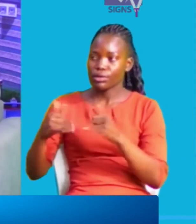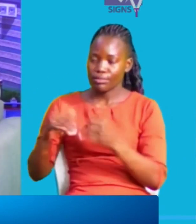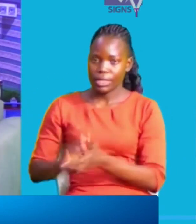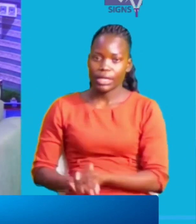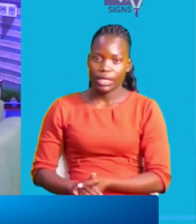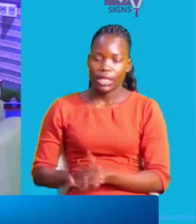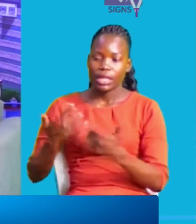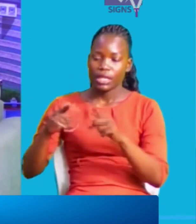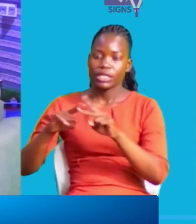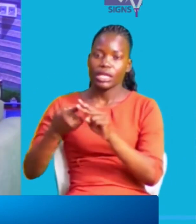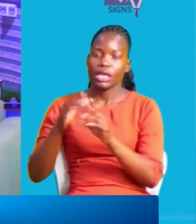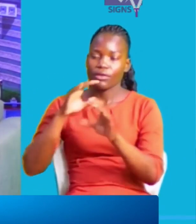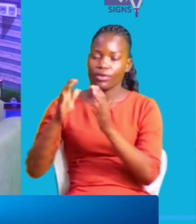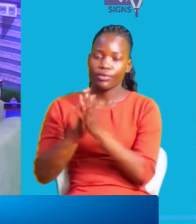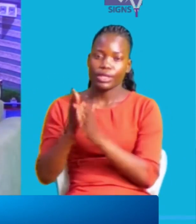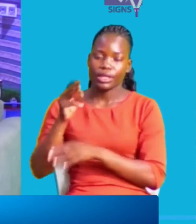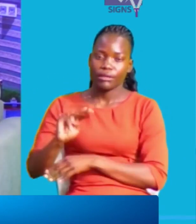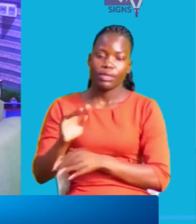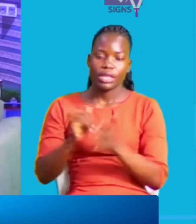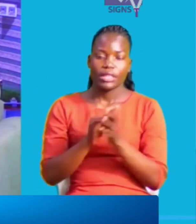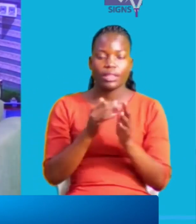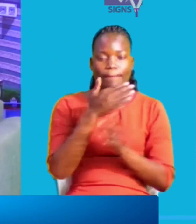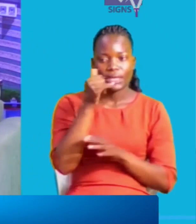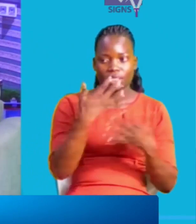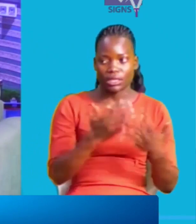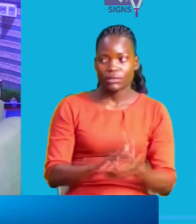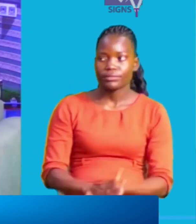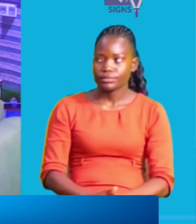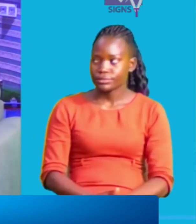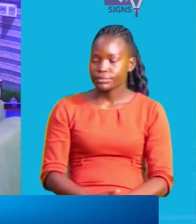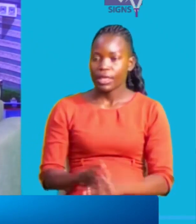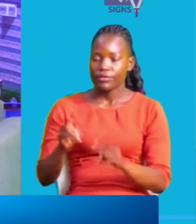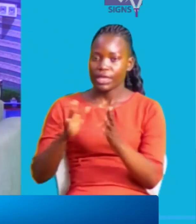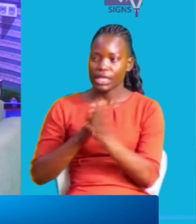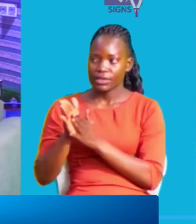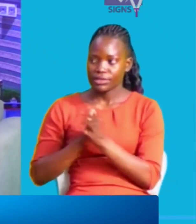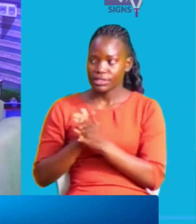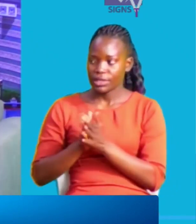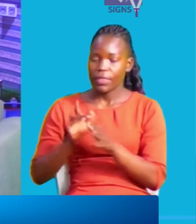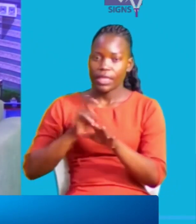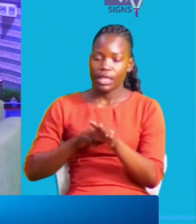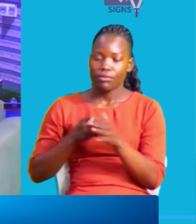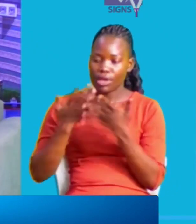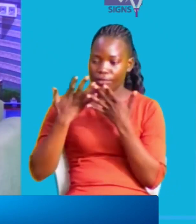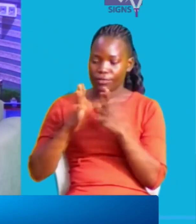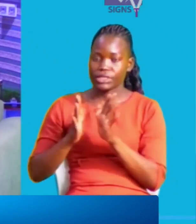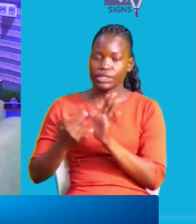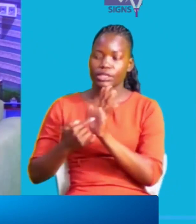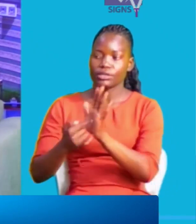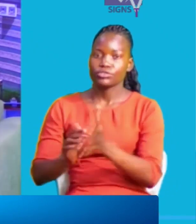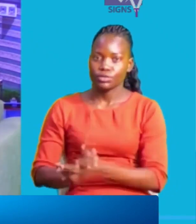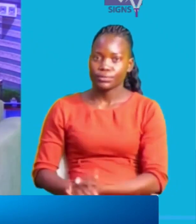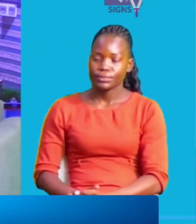start a conversation with them. That will be the best thing. Yeah. Yeah. Interesting. And as we're coming to the close of this